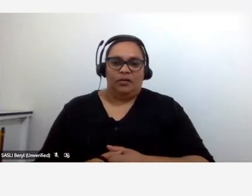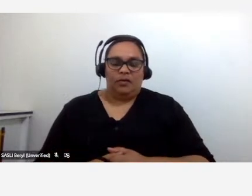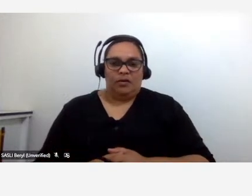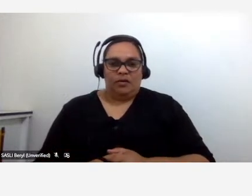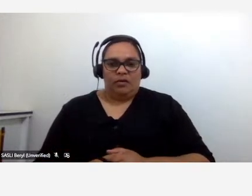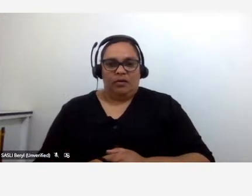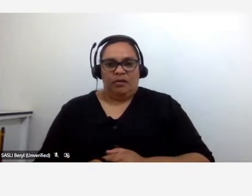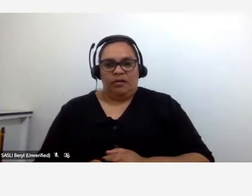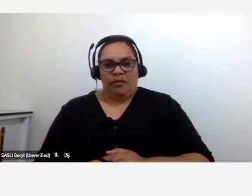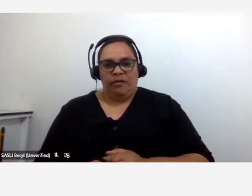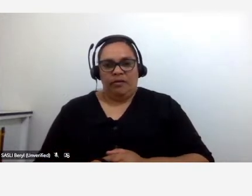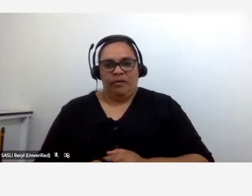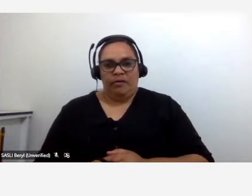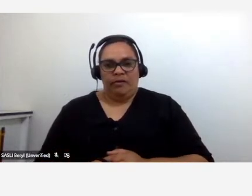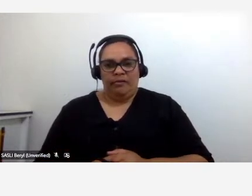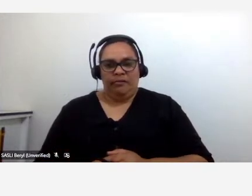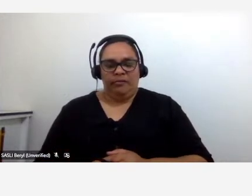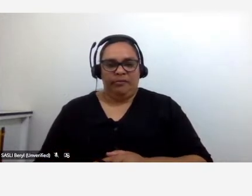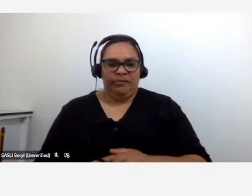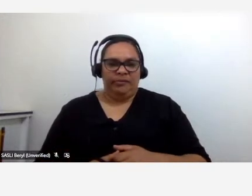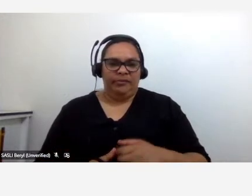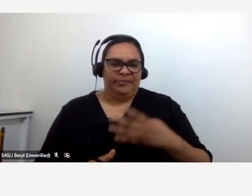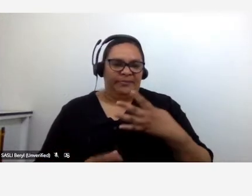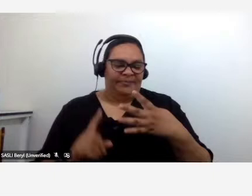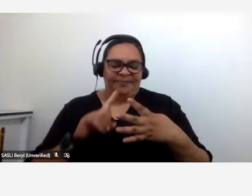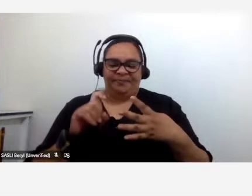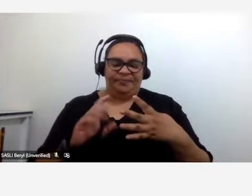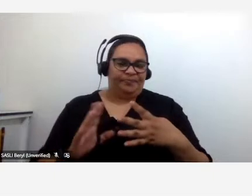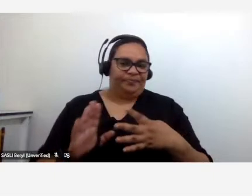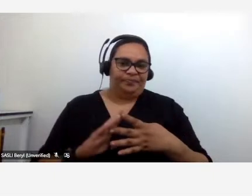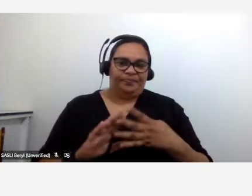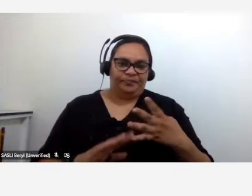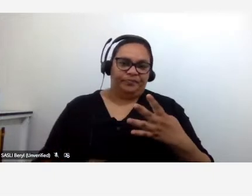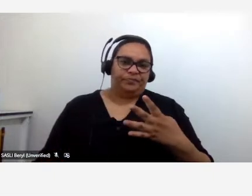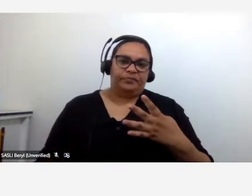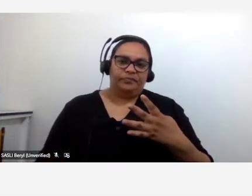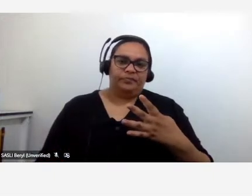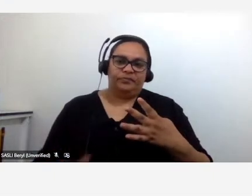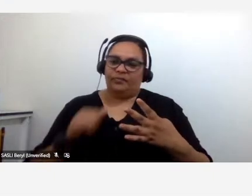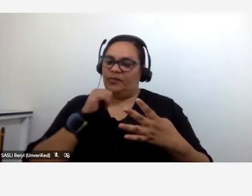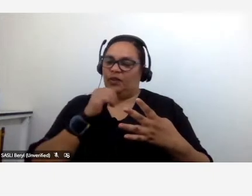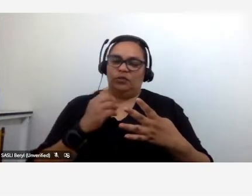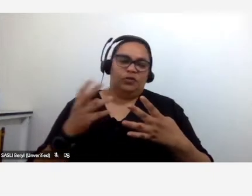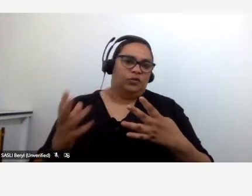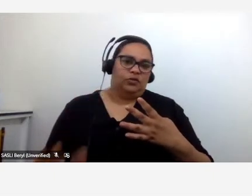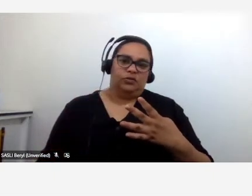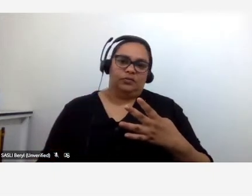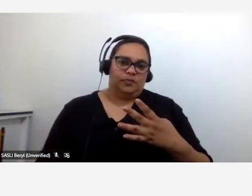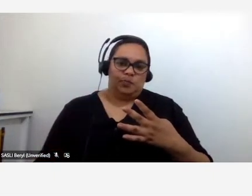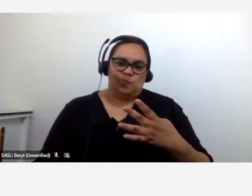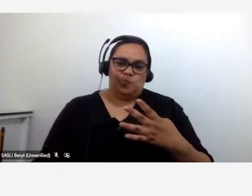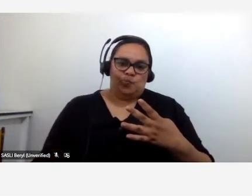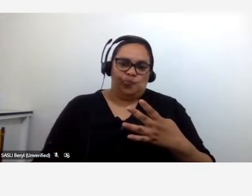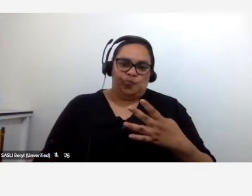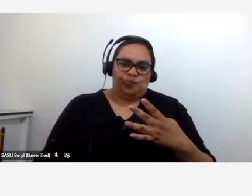No, just 1, 2, 3, 4 questions. It's not a lot.